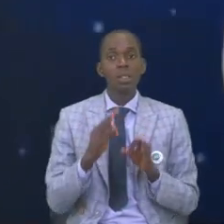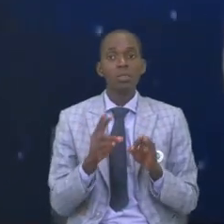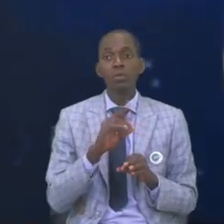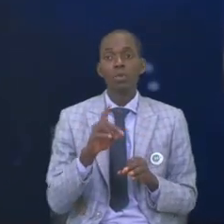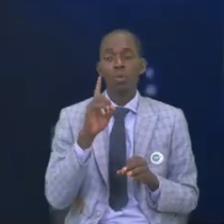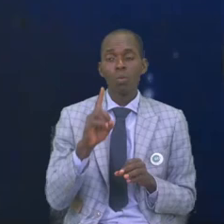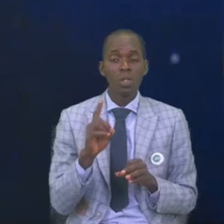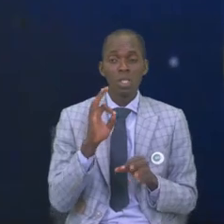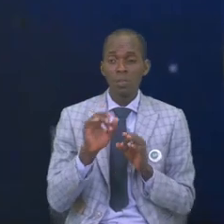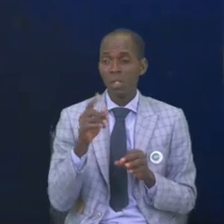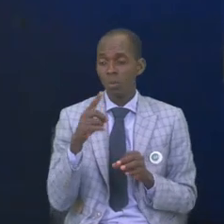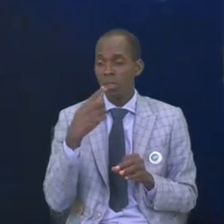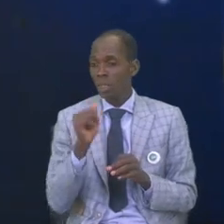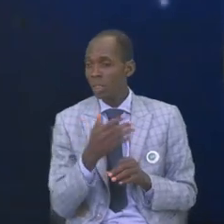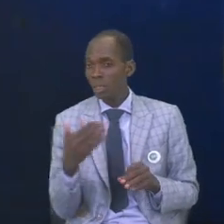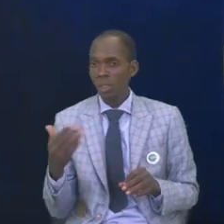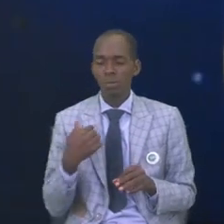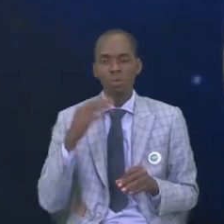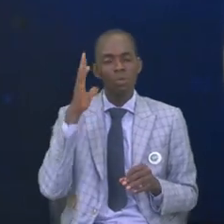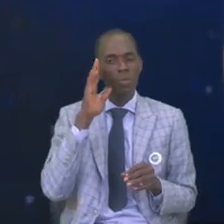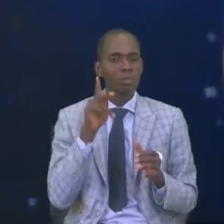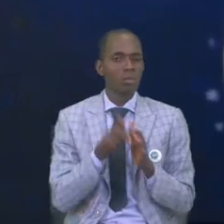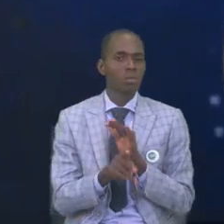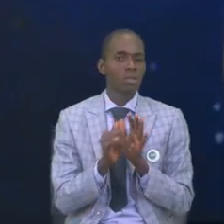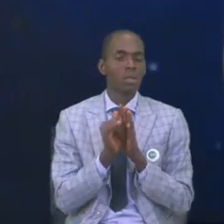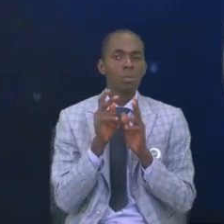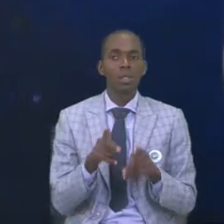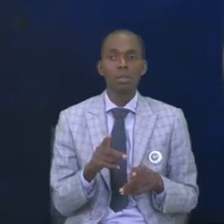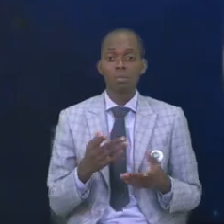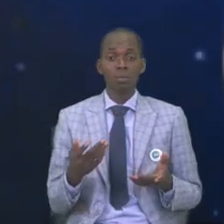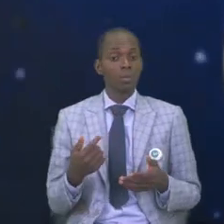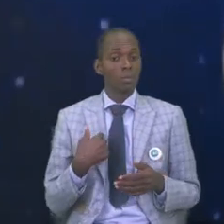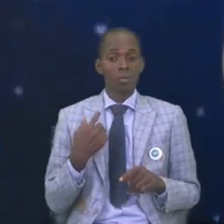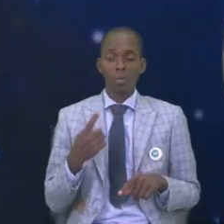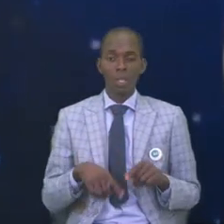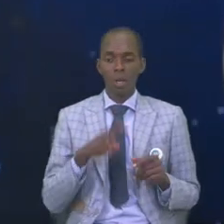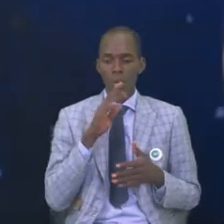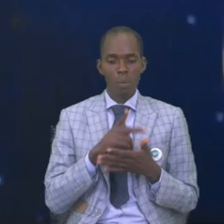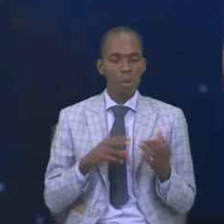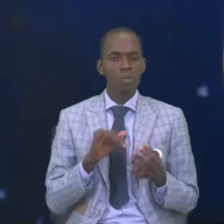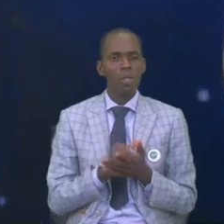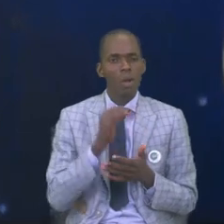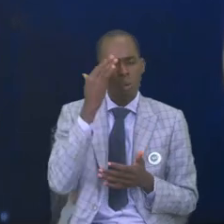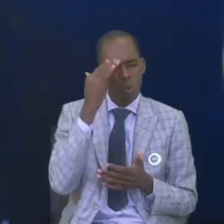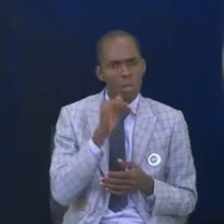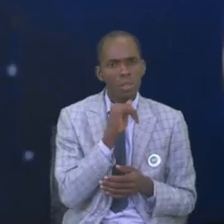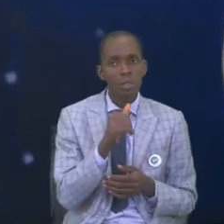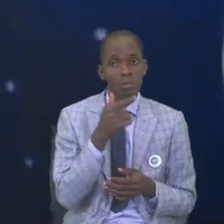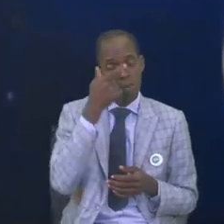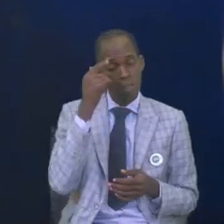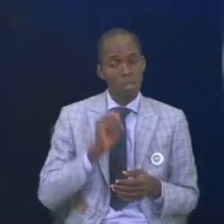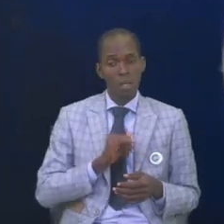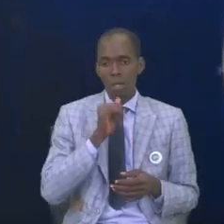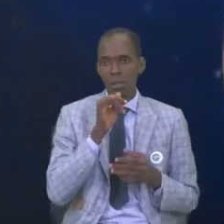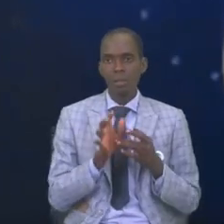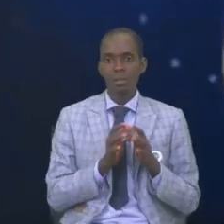anything about it, we'll get rid of him. And then you say, I cannot be part of that. Why not? Because I'm a Christian.